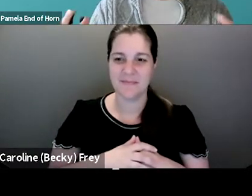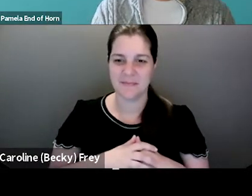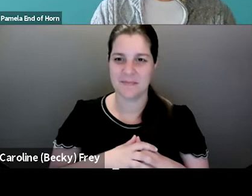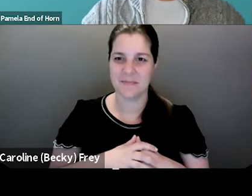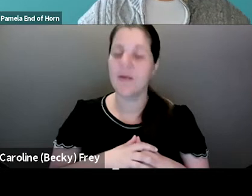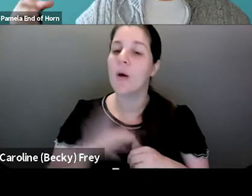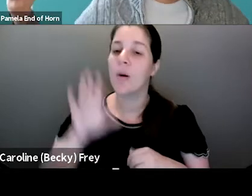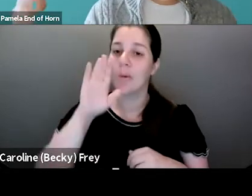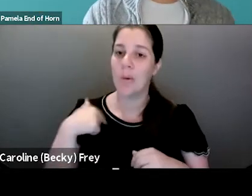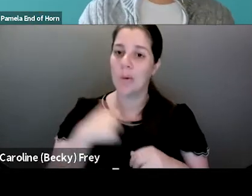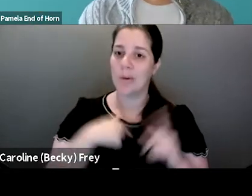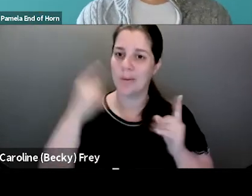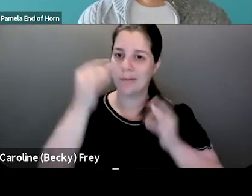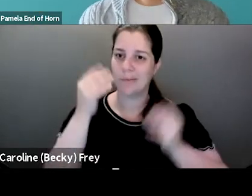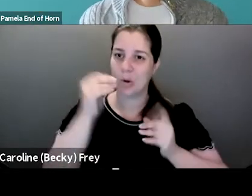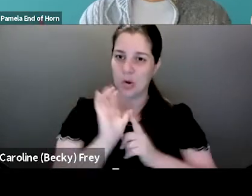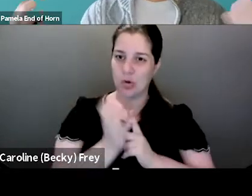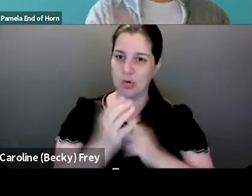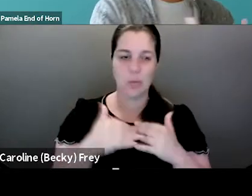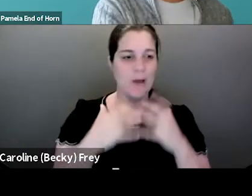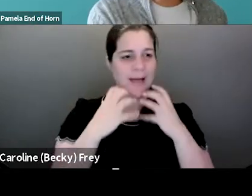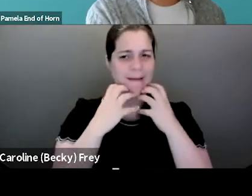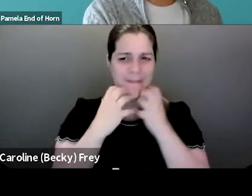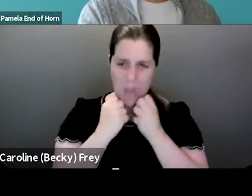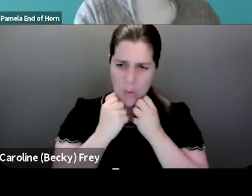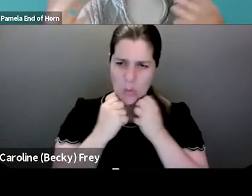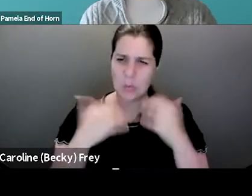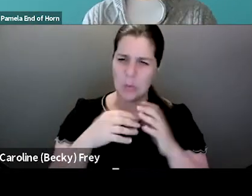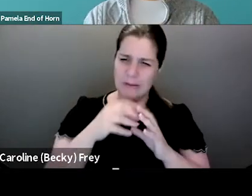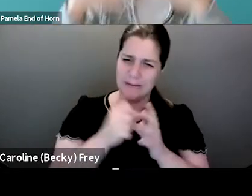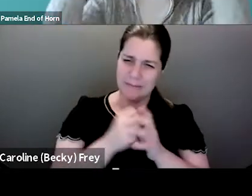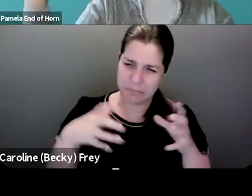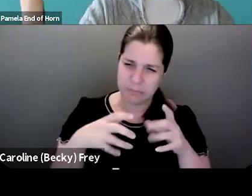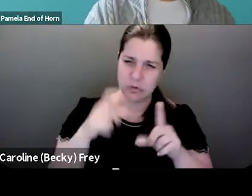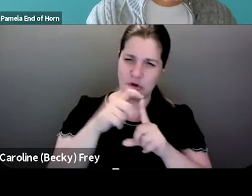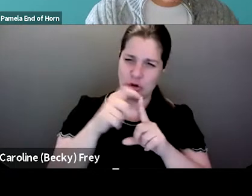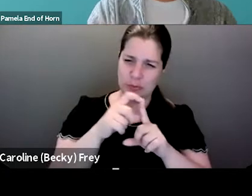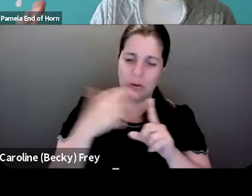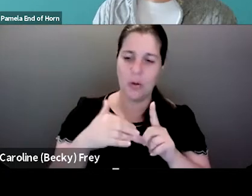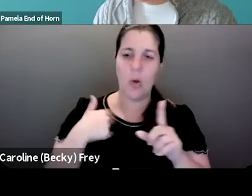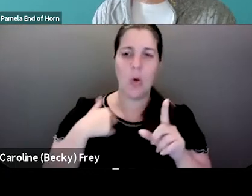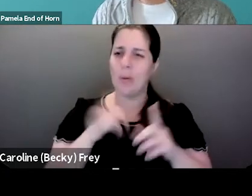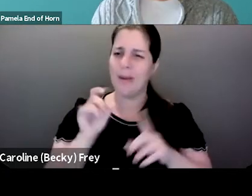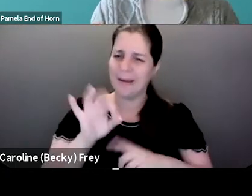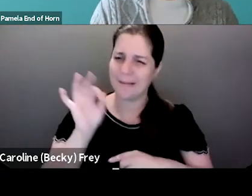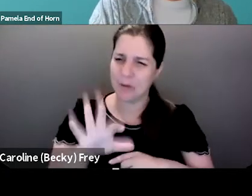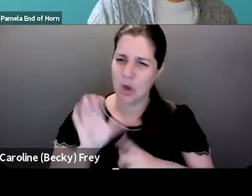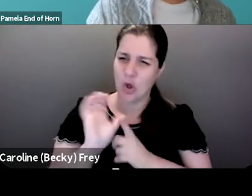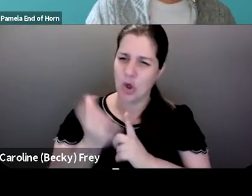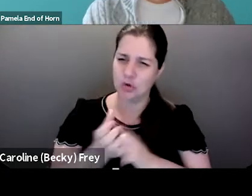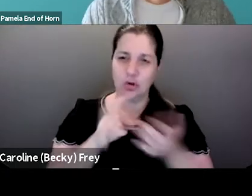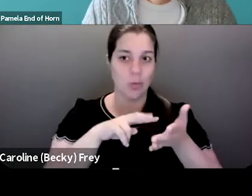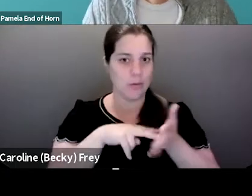So when we're looking at culture, it's a value-laden term. Values are cultured. A lot of times we throw around the word culture. What does it mean?